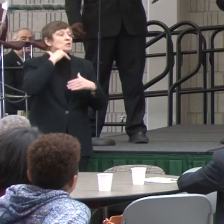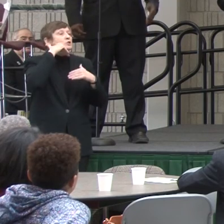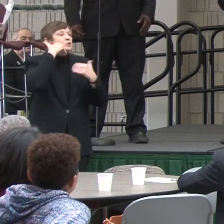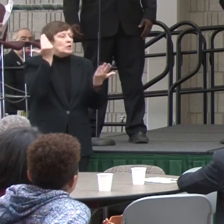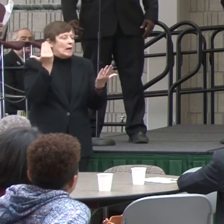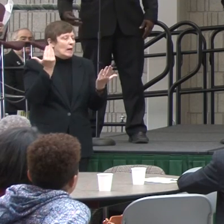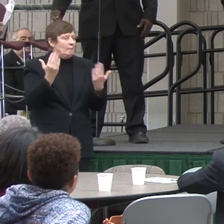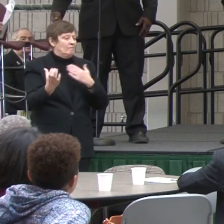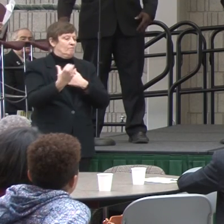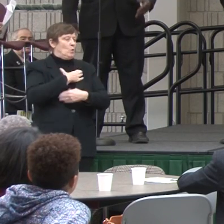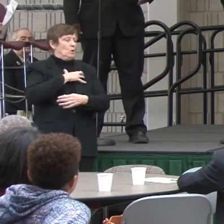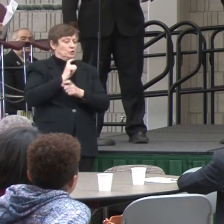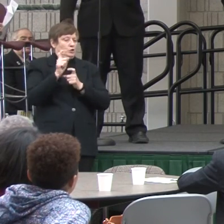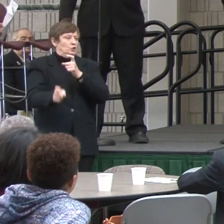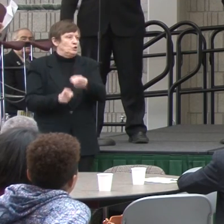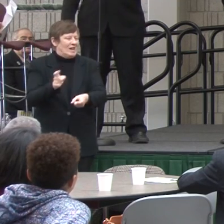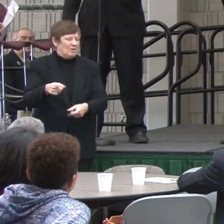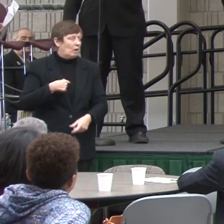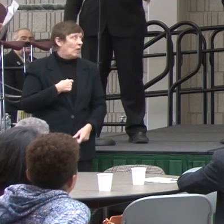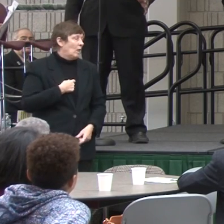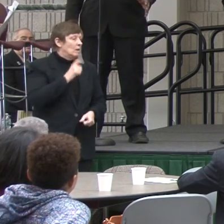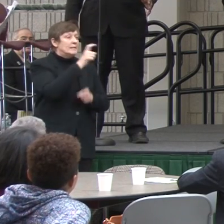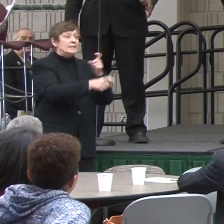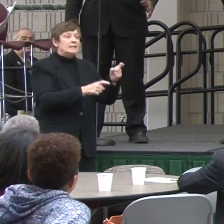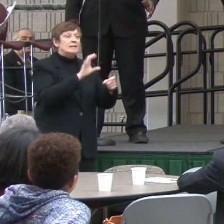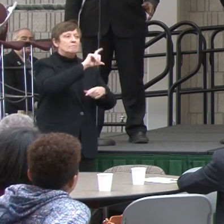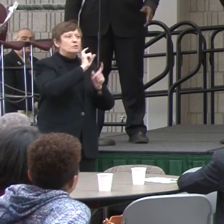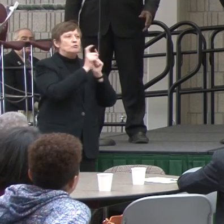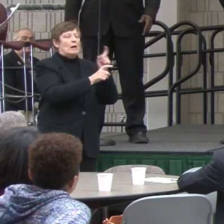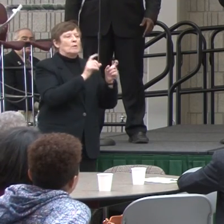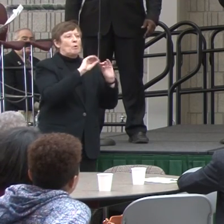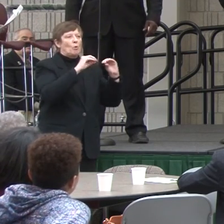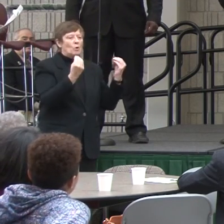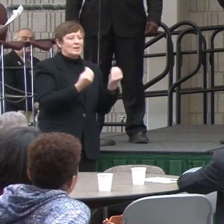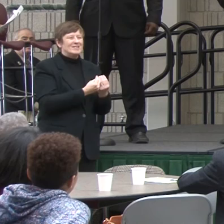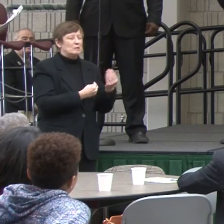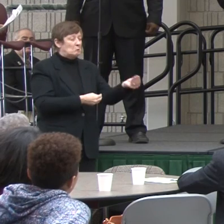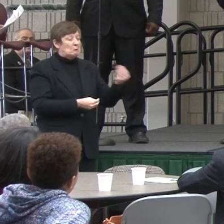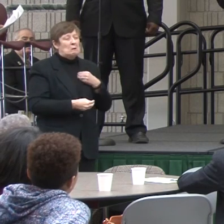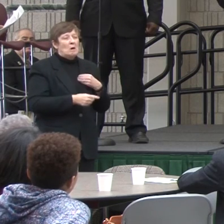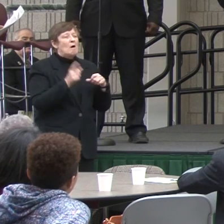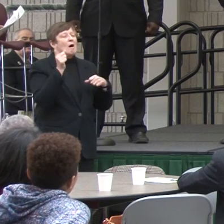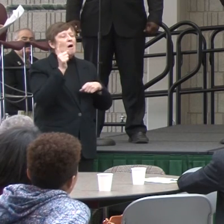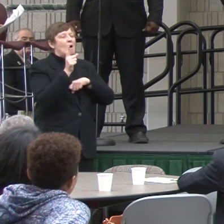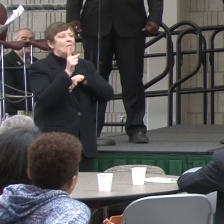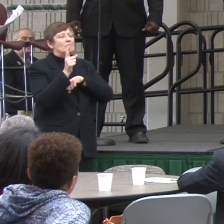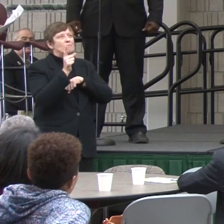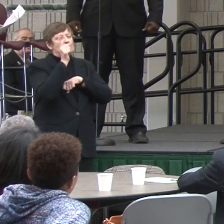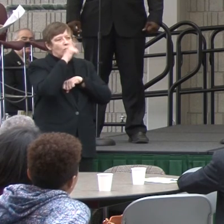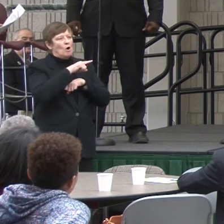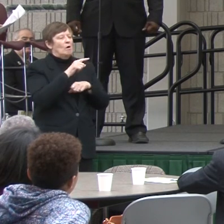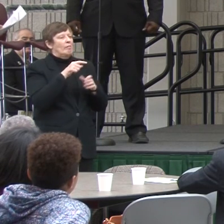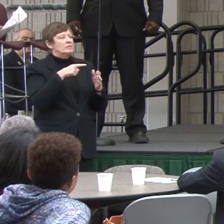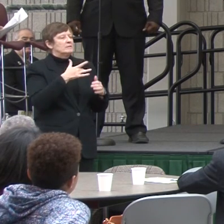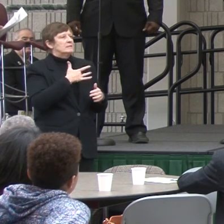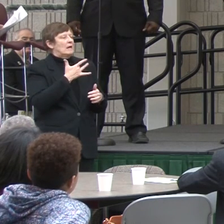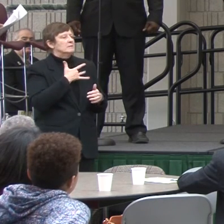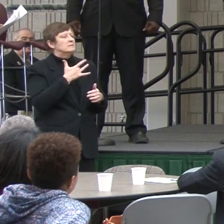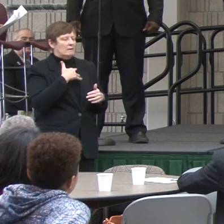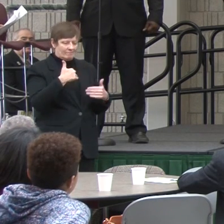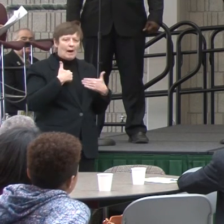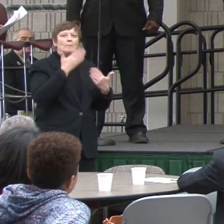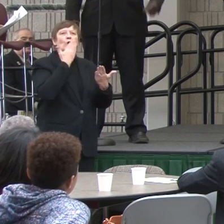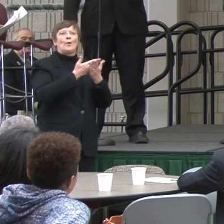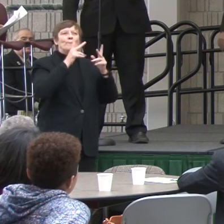the chump change we contribute to these charitable organizations will only give us a false sense of godliness. Am I my